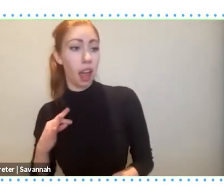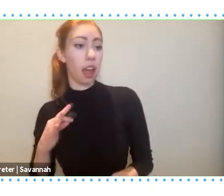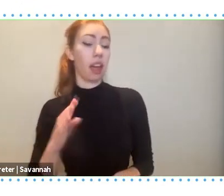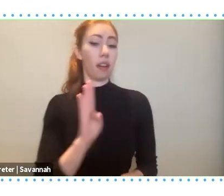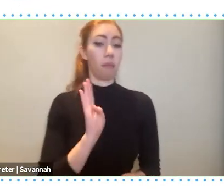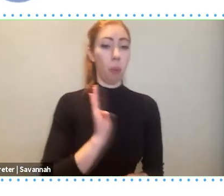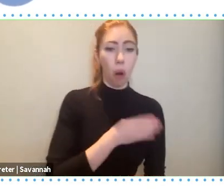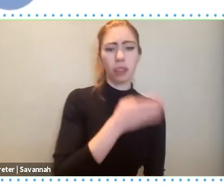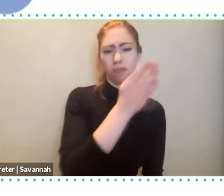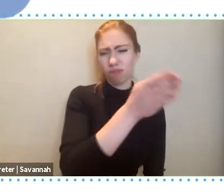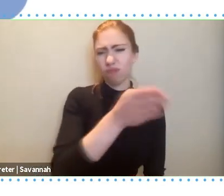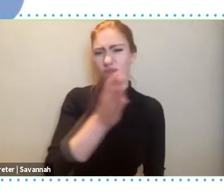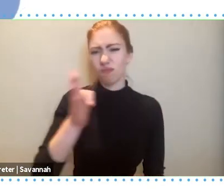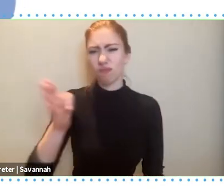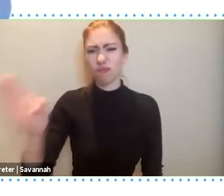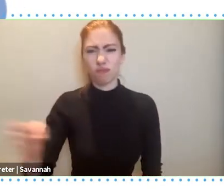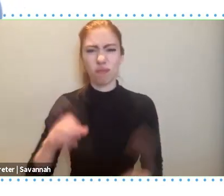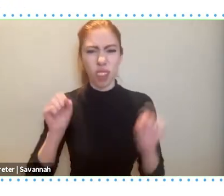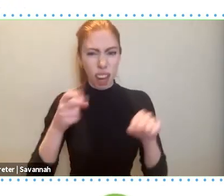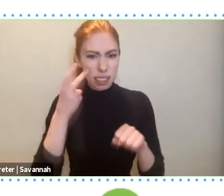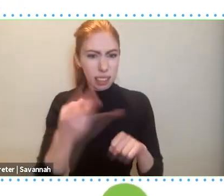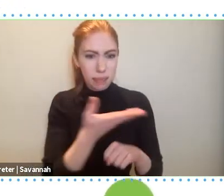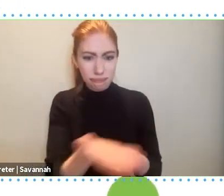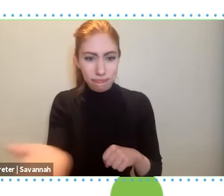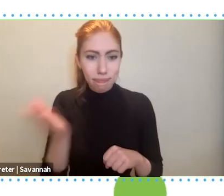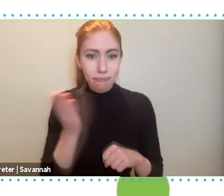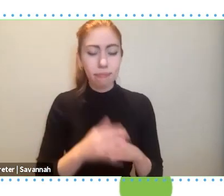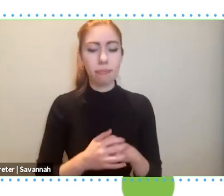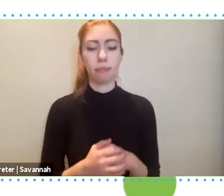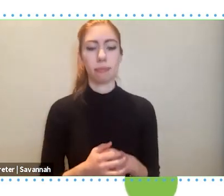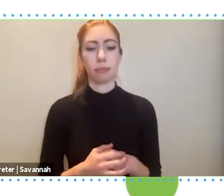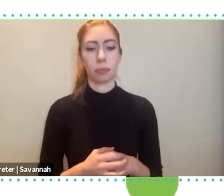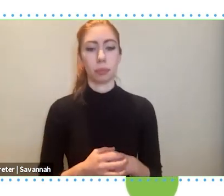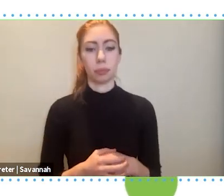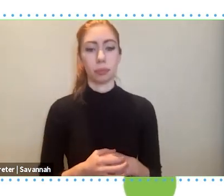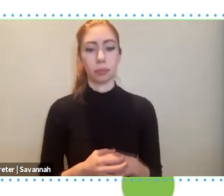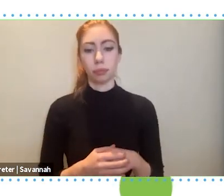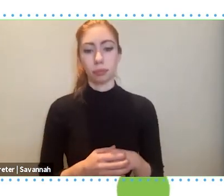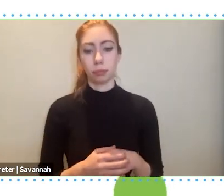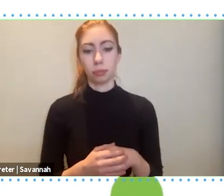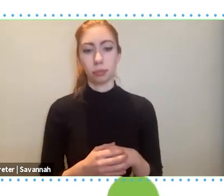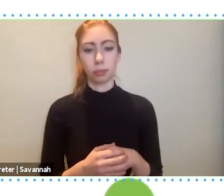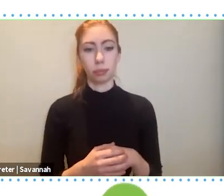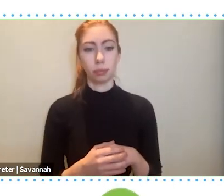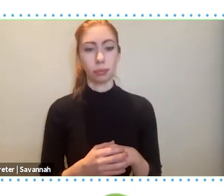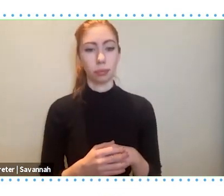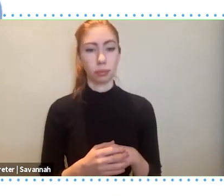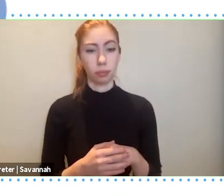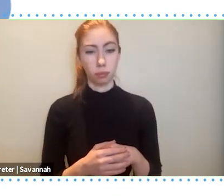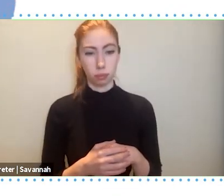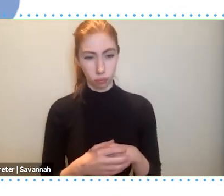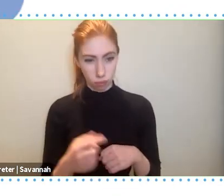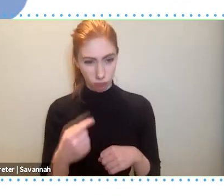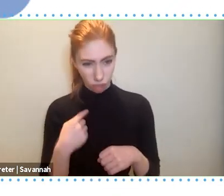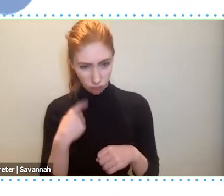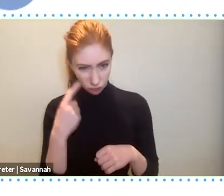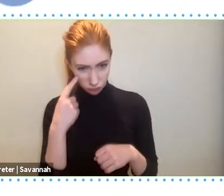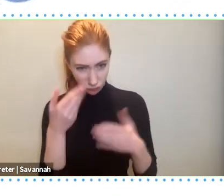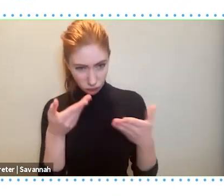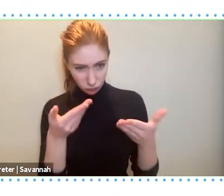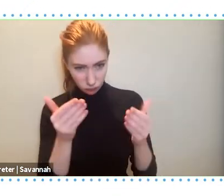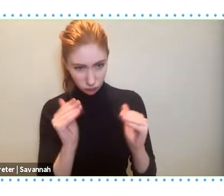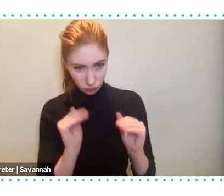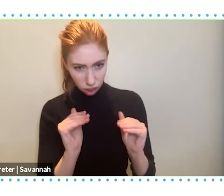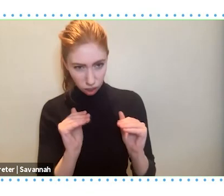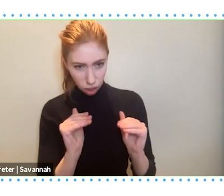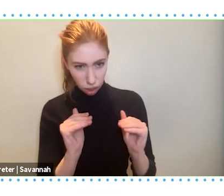consultant advisors, educators, funders, others. And I think that's the one where we've got the most